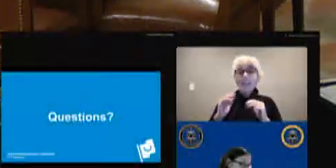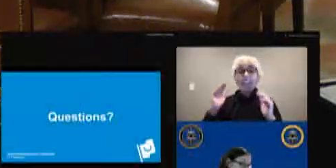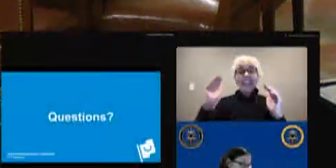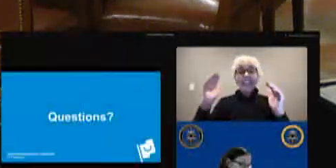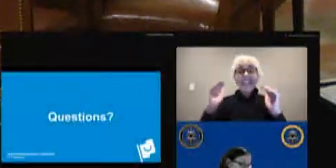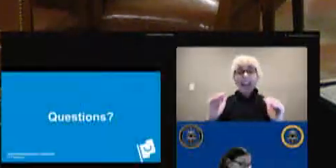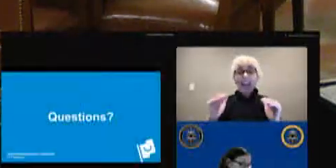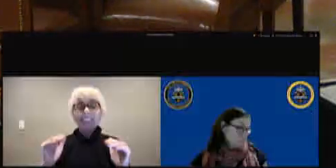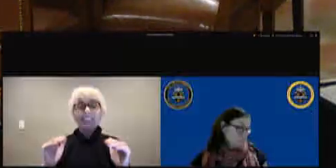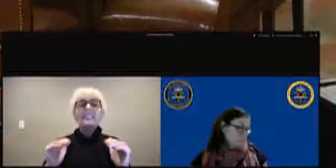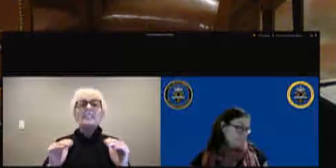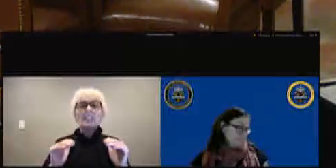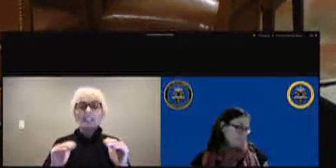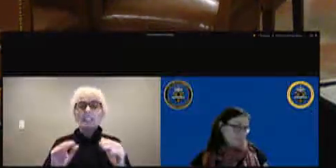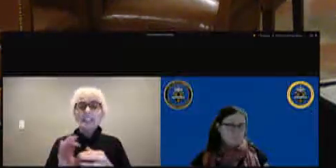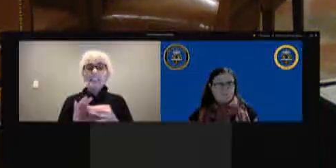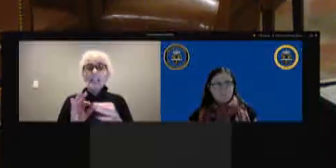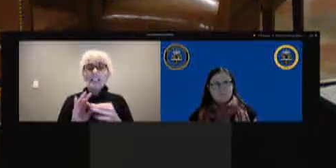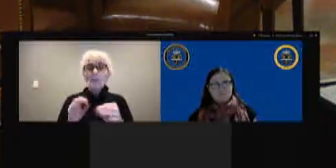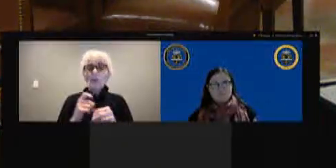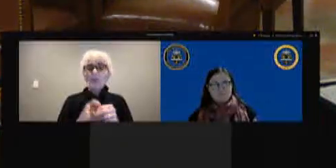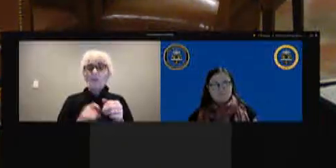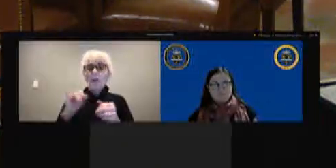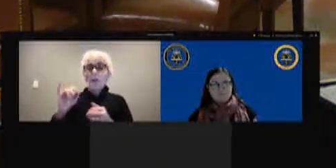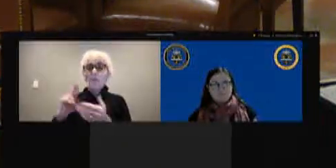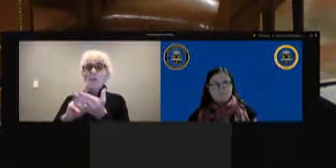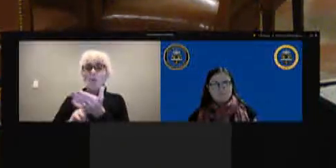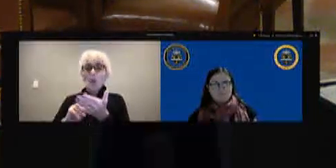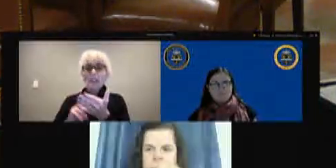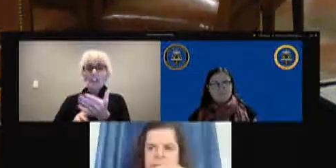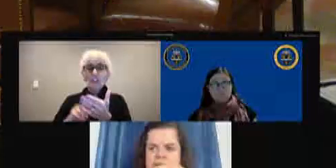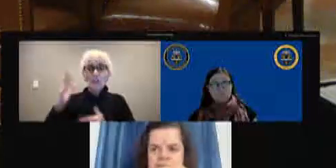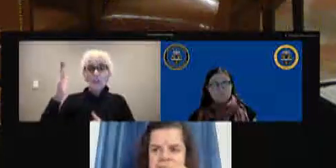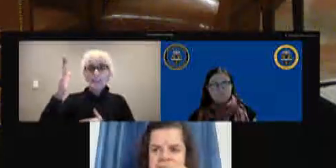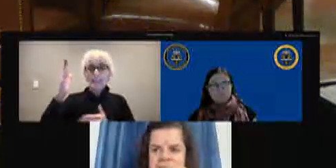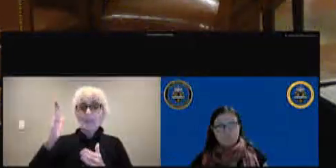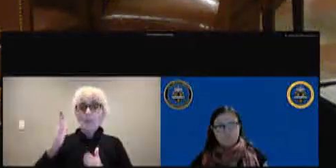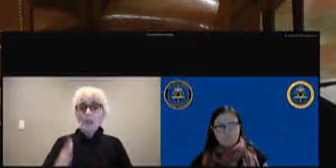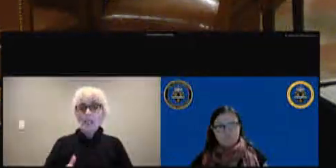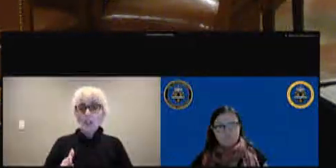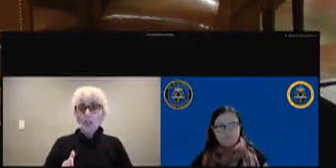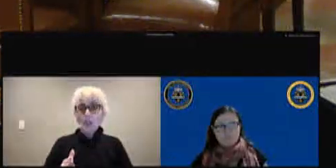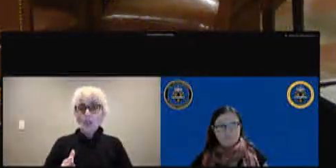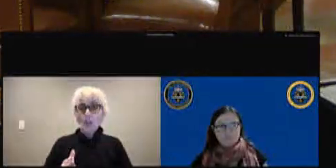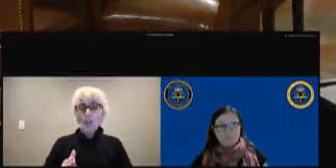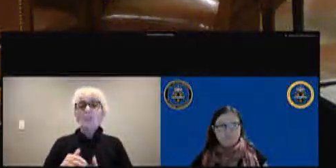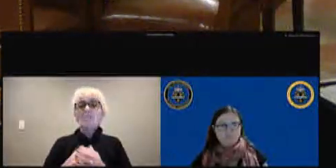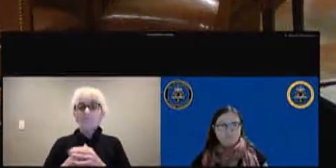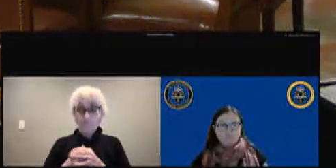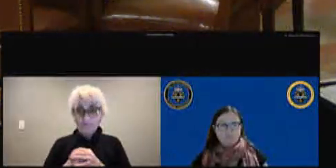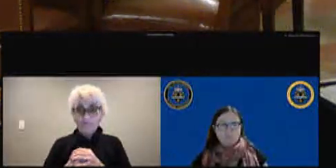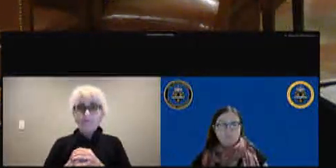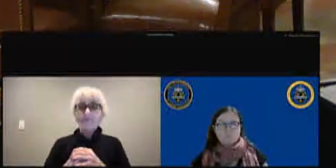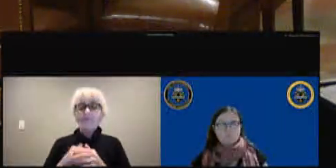will be testimony from our registered speaker. So, you'd like to come up?